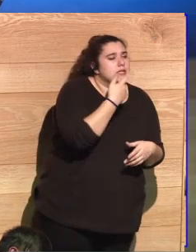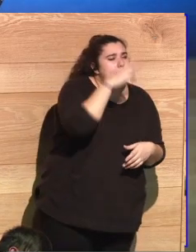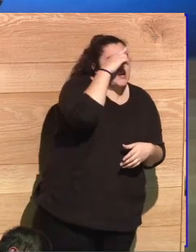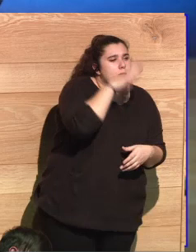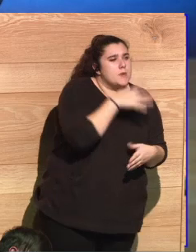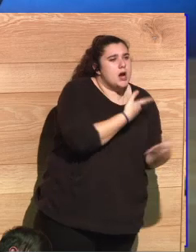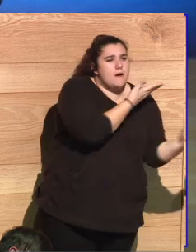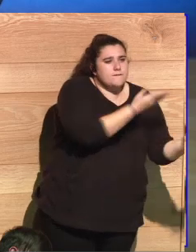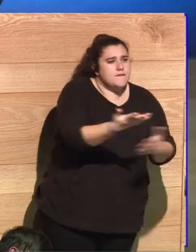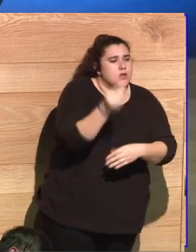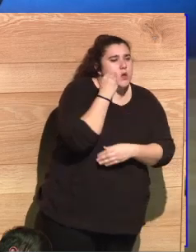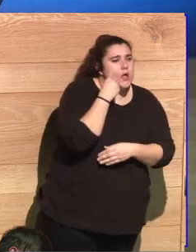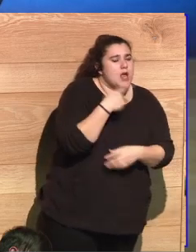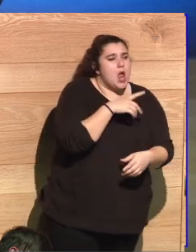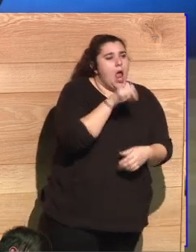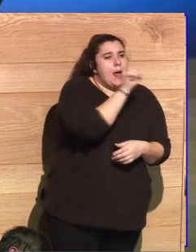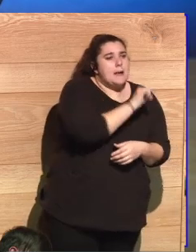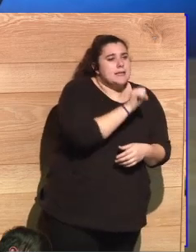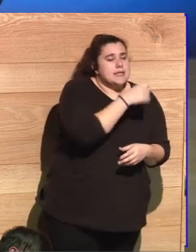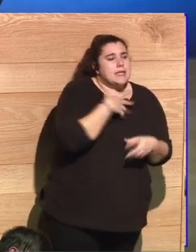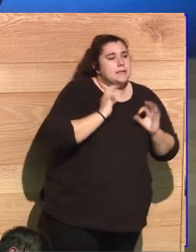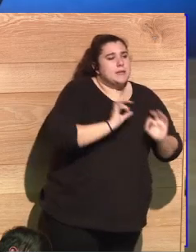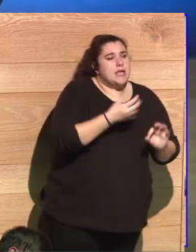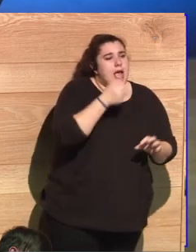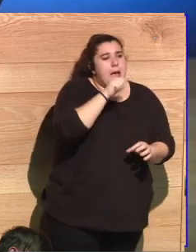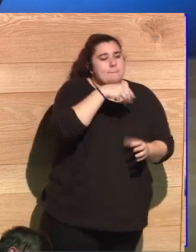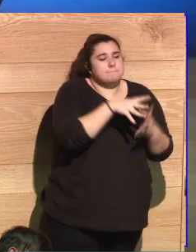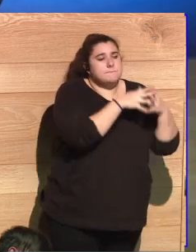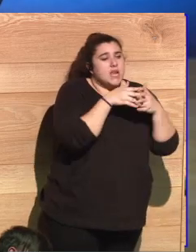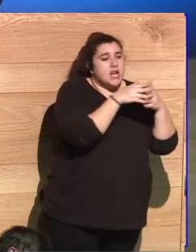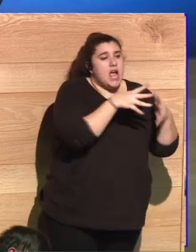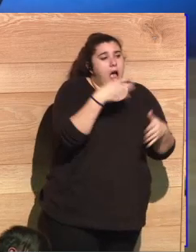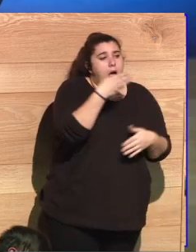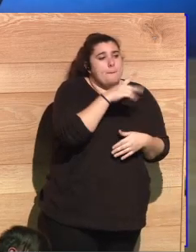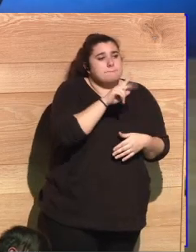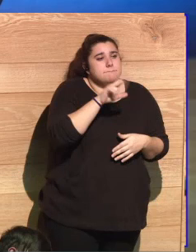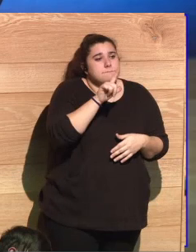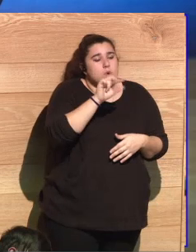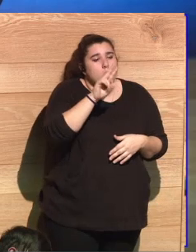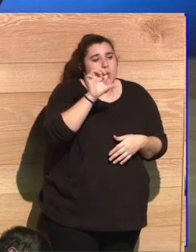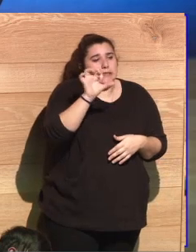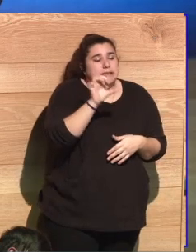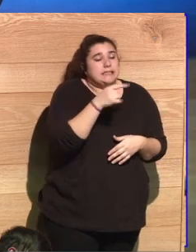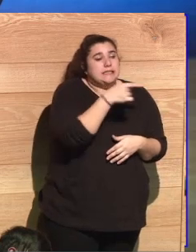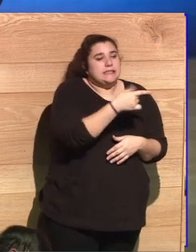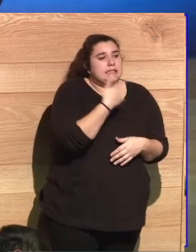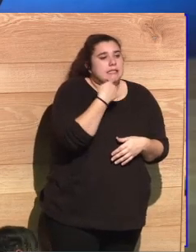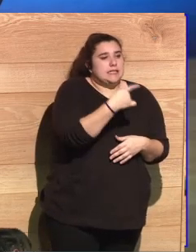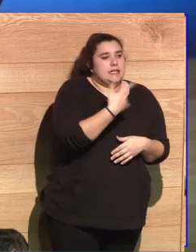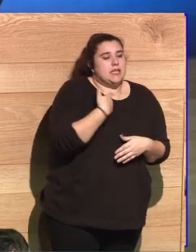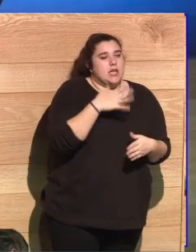called American Blues, and there's a line in it that said, "Give me 5, I'm still